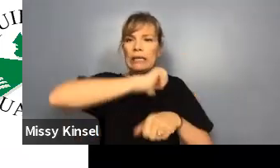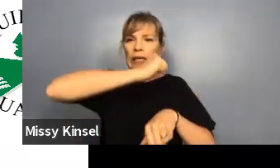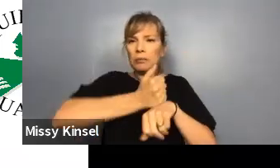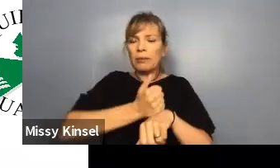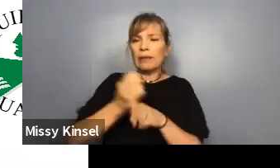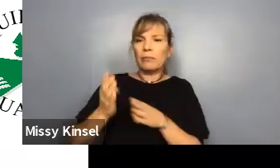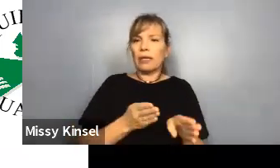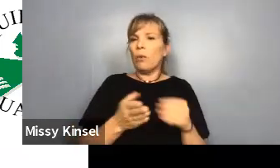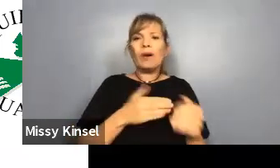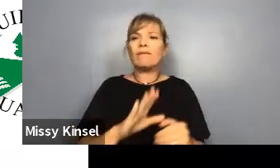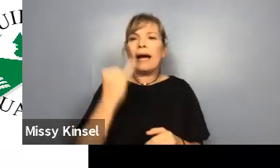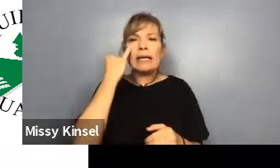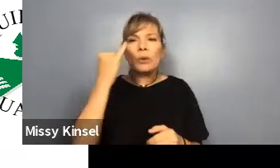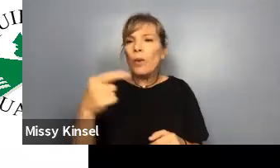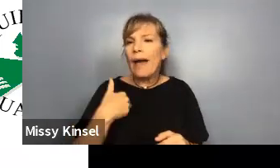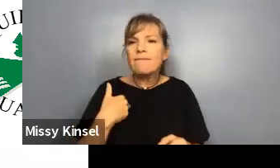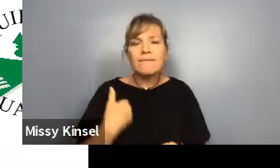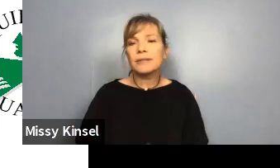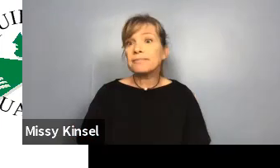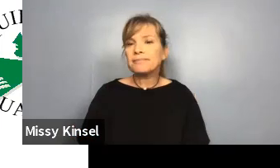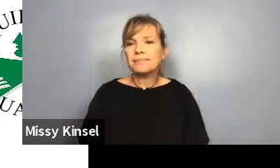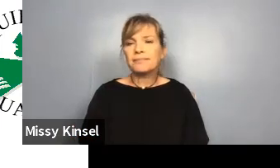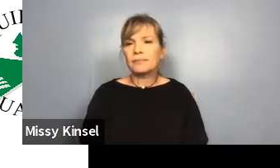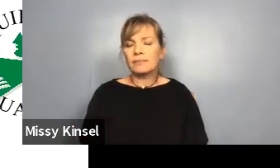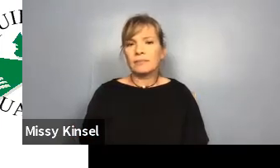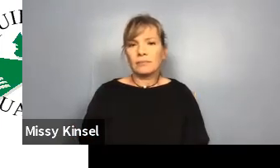know, whatever idea that is.